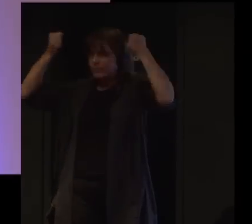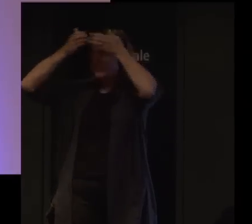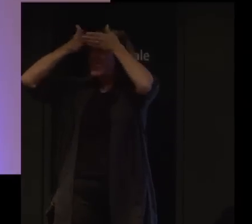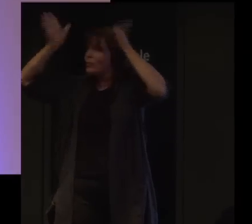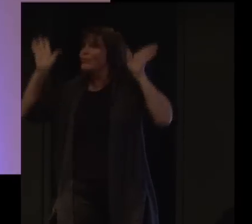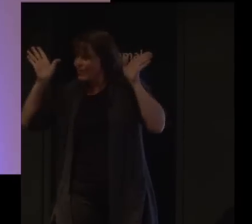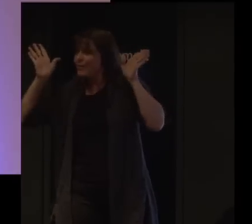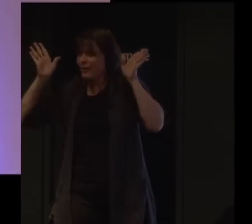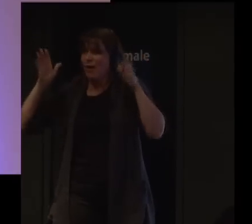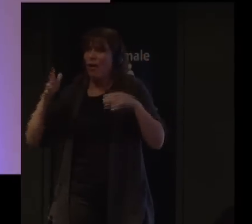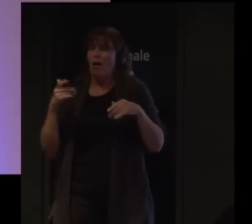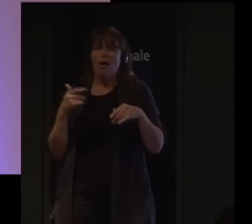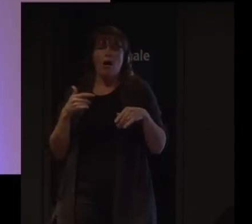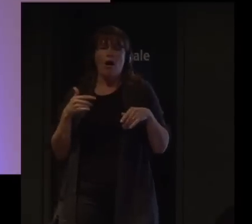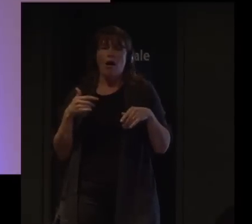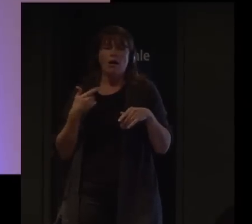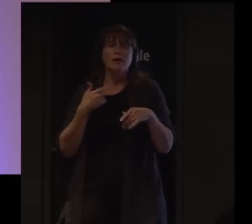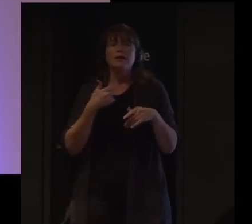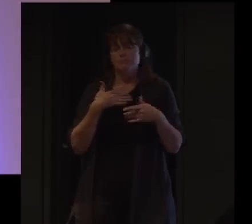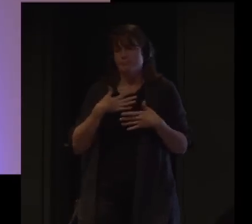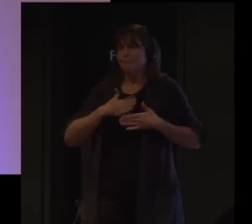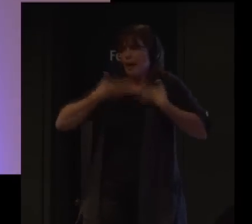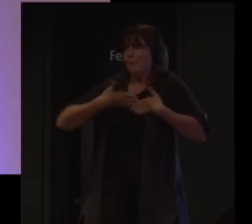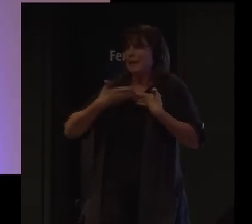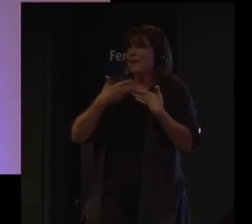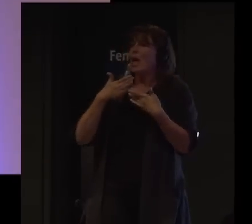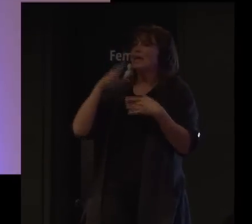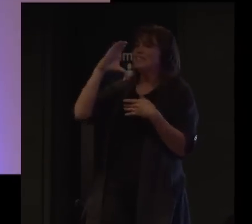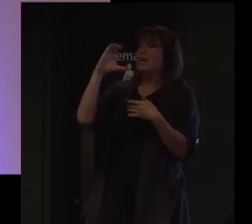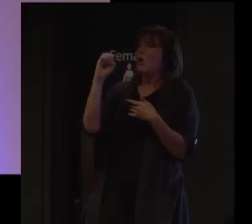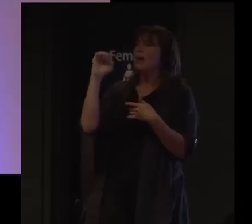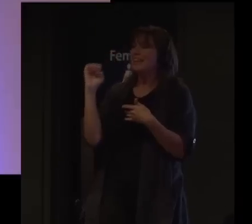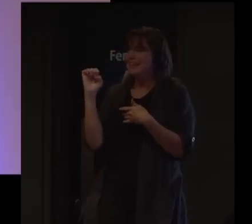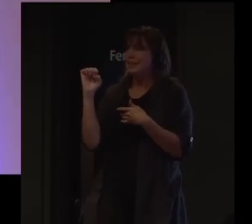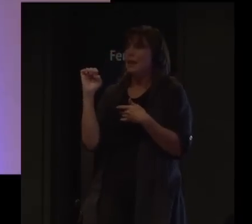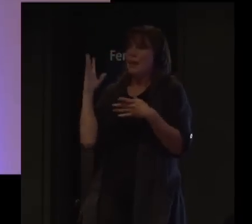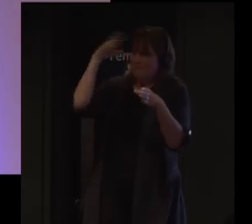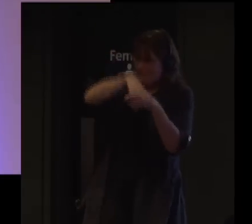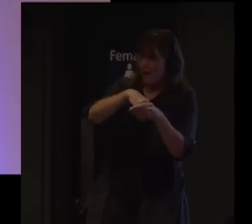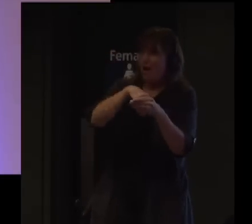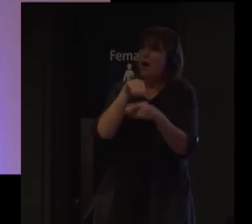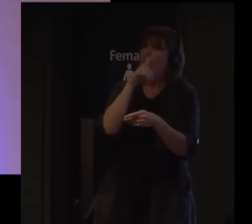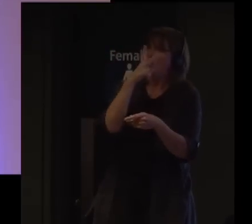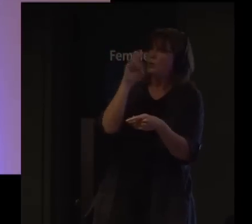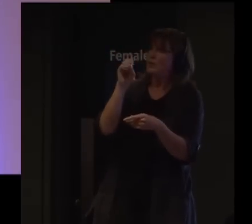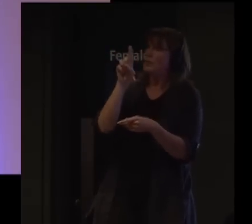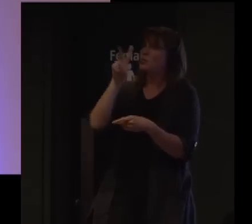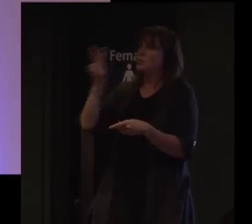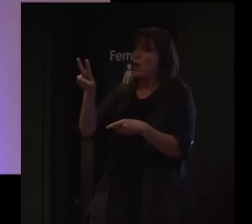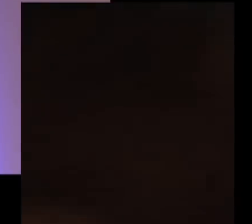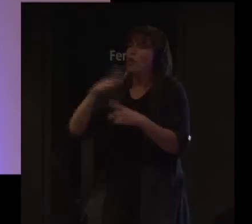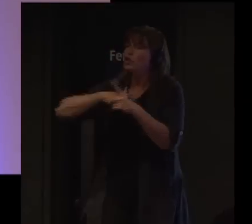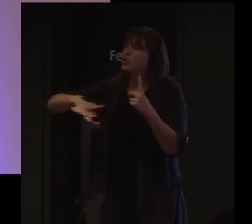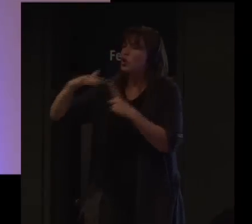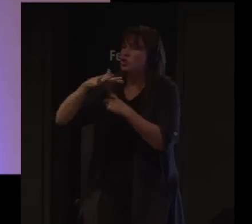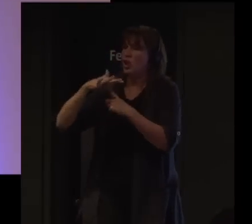but I'm really glad that the Council of Europe is part of this 2012 social project.